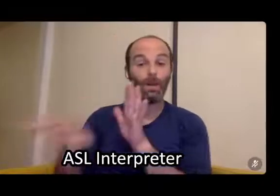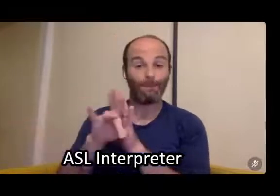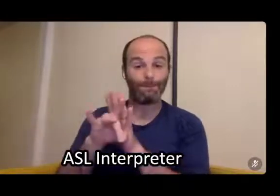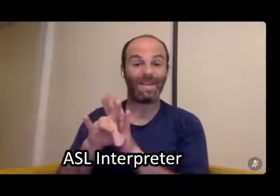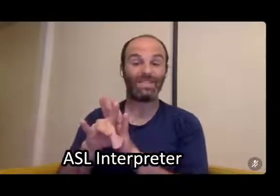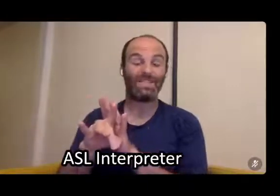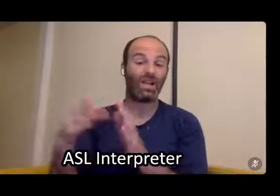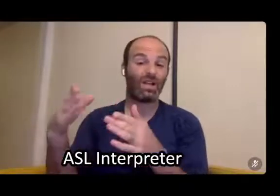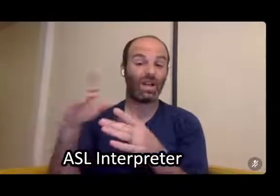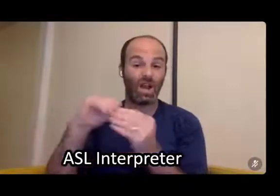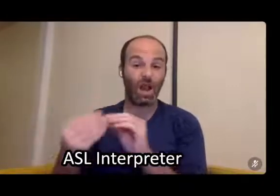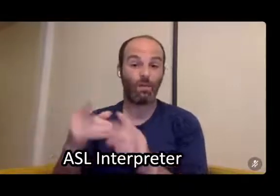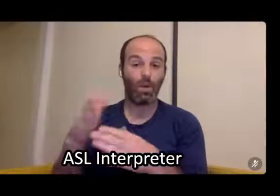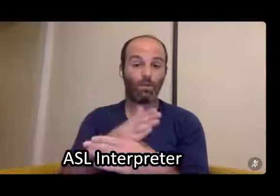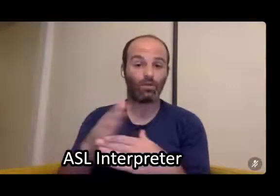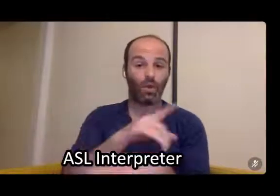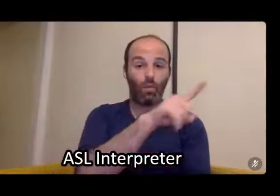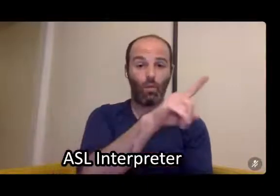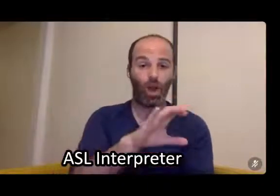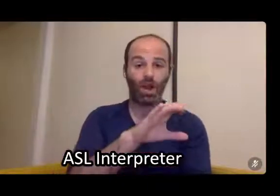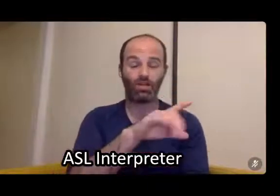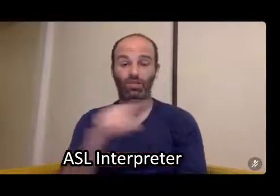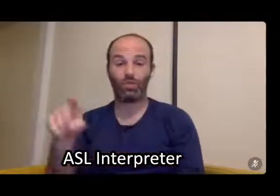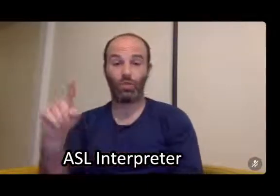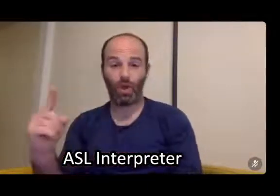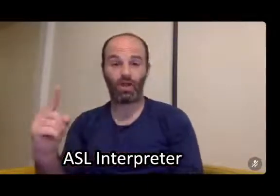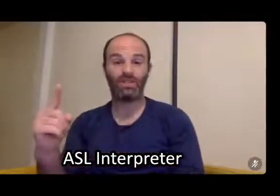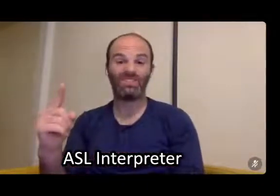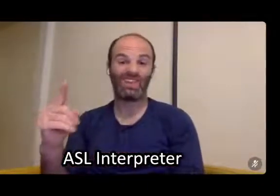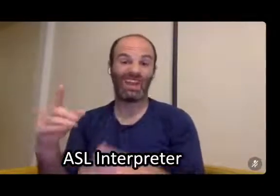saying, okay, Google, hit 13.